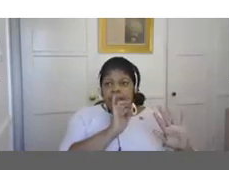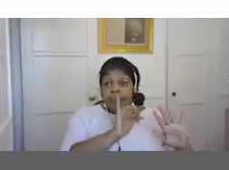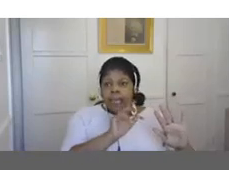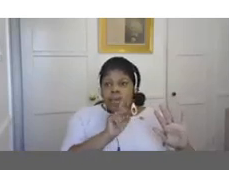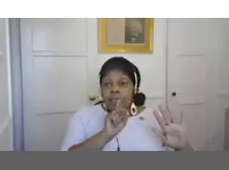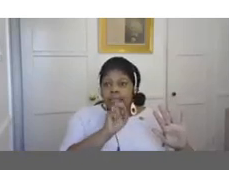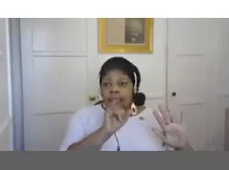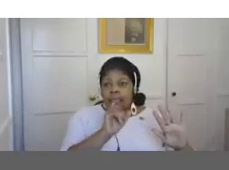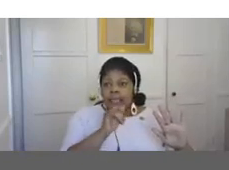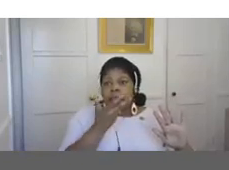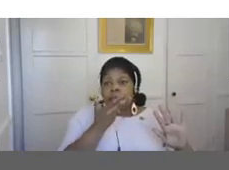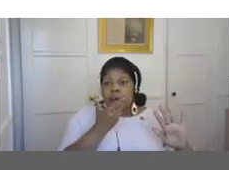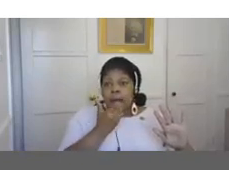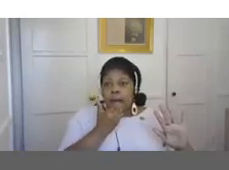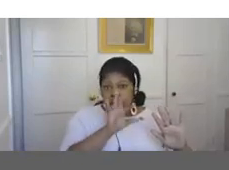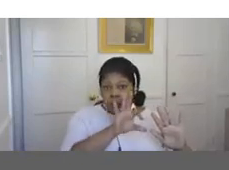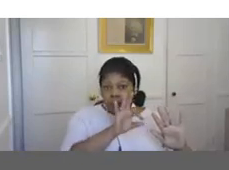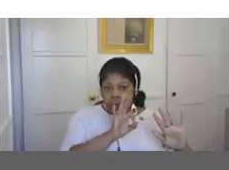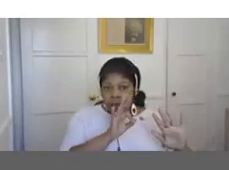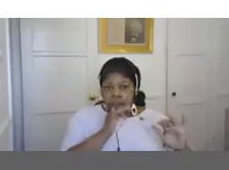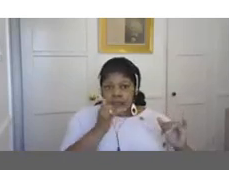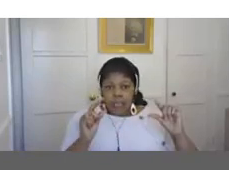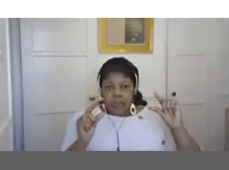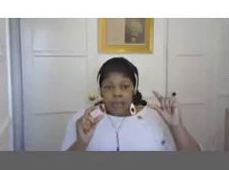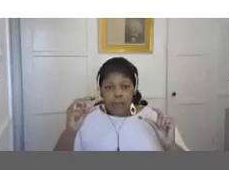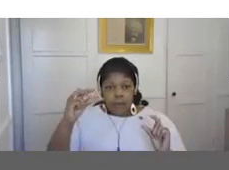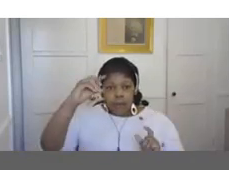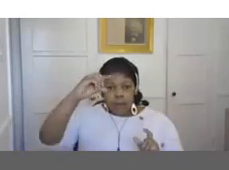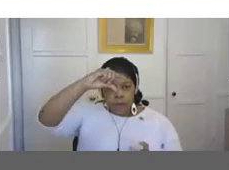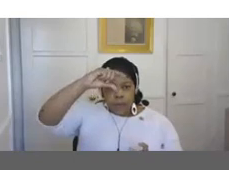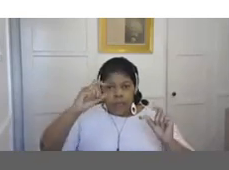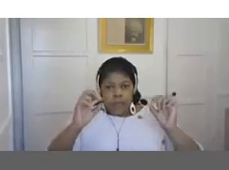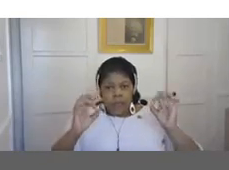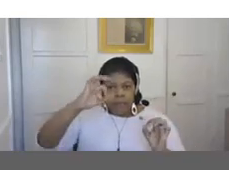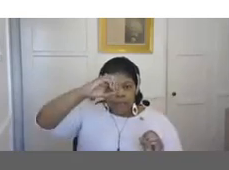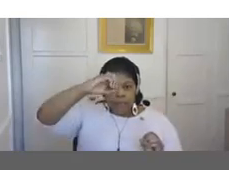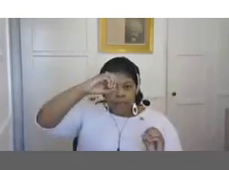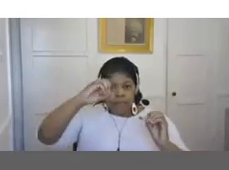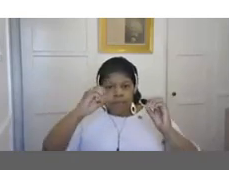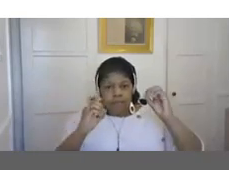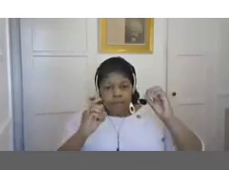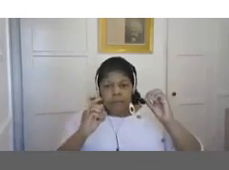right now, if I move these around, notice how they're all linked to one another.